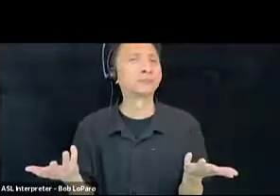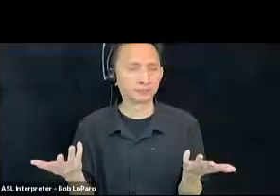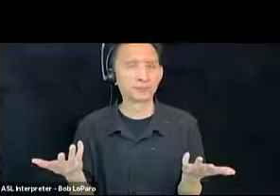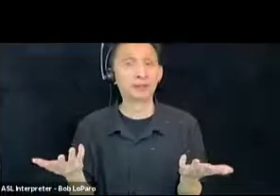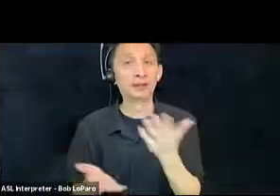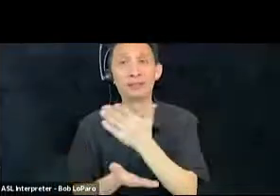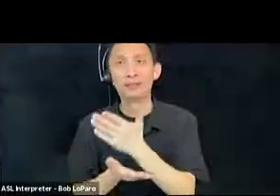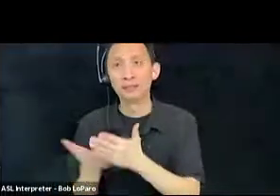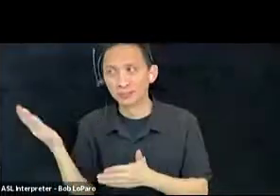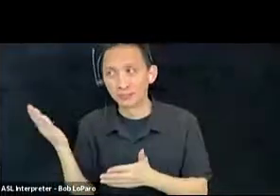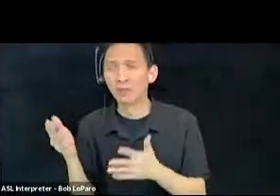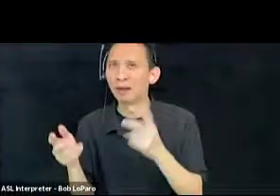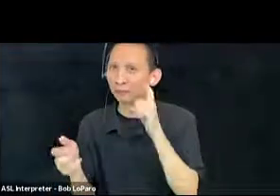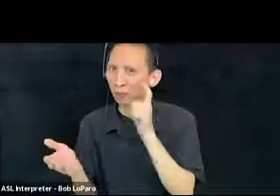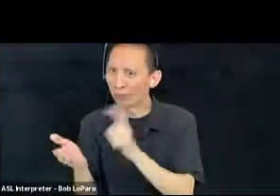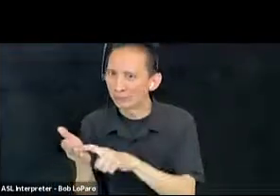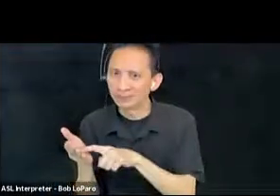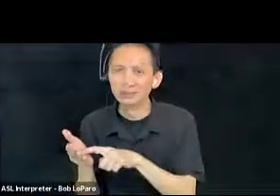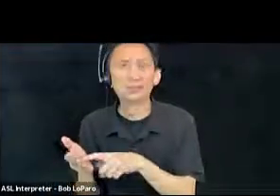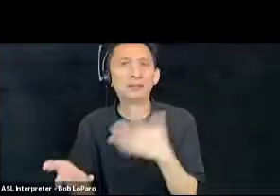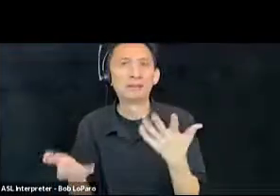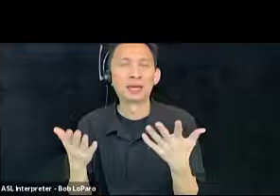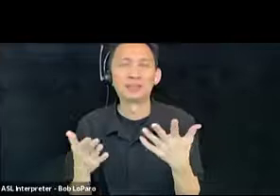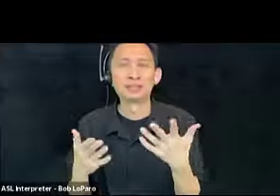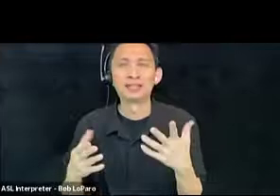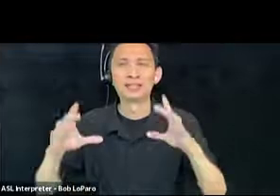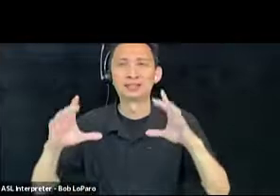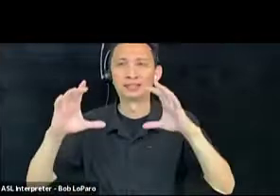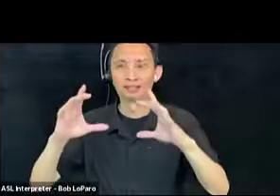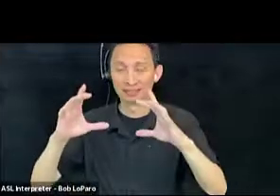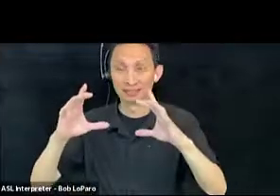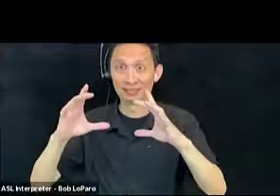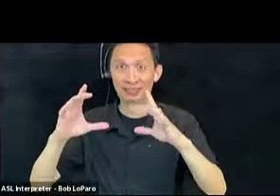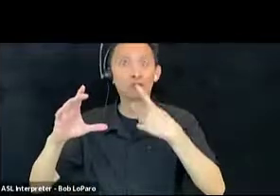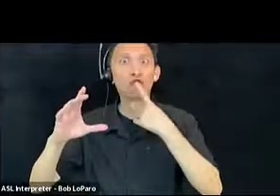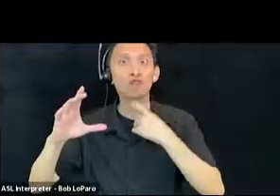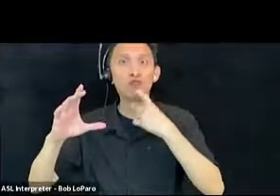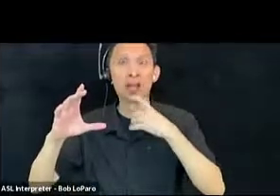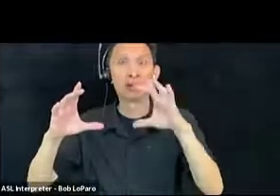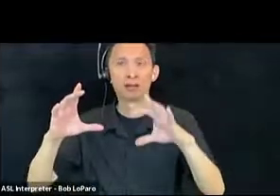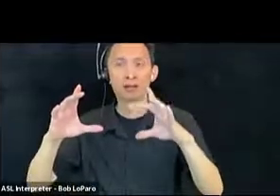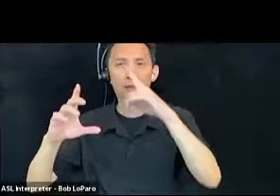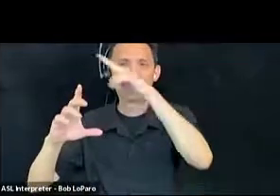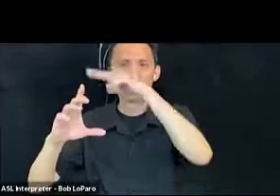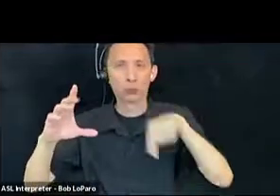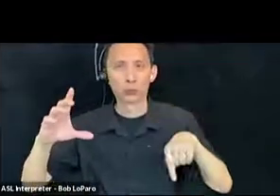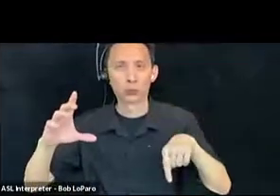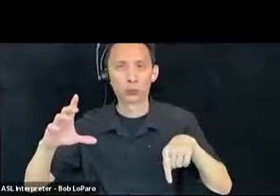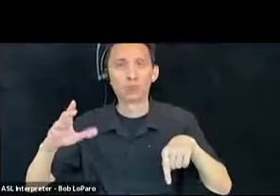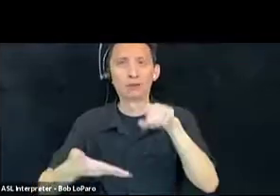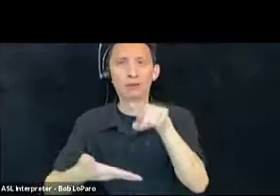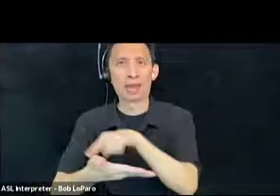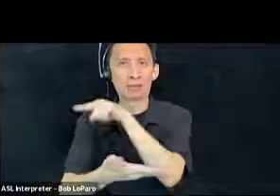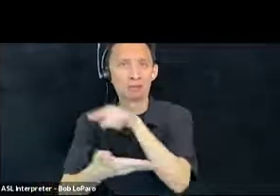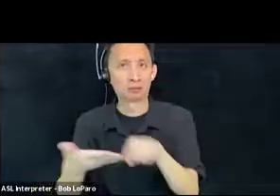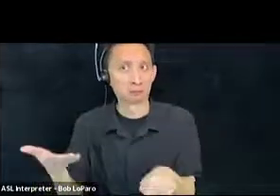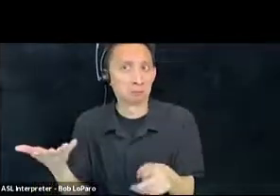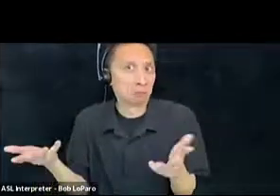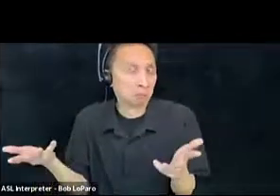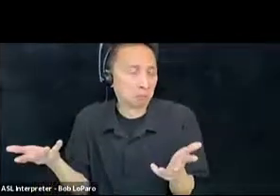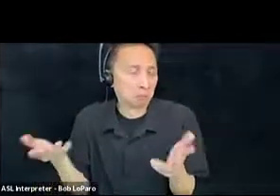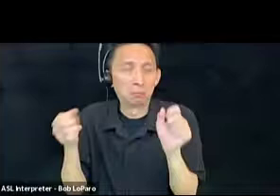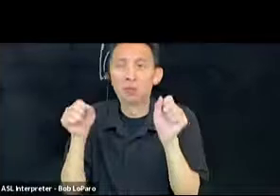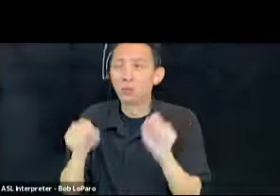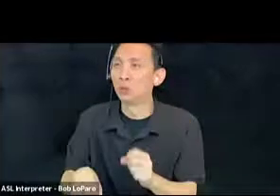changed. So if something is canceled, the symbol on the right is that circle with a line through it. You may have those kind of